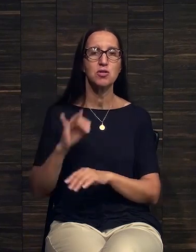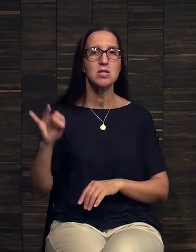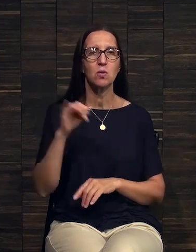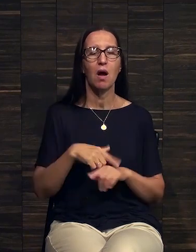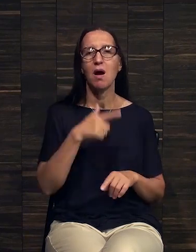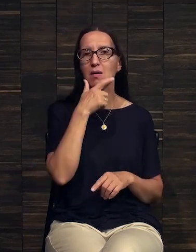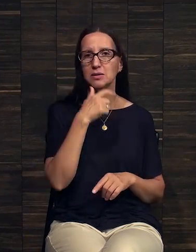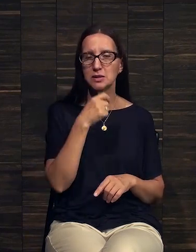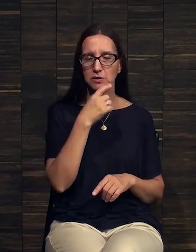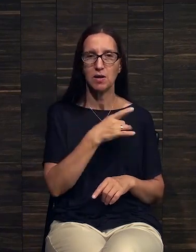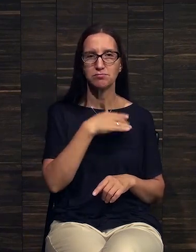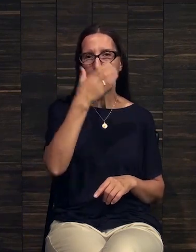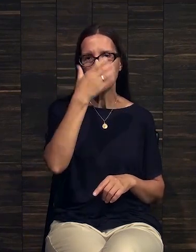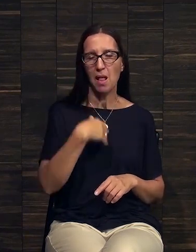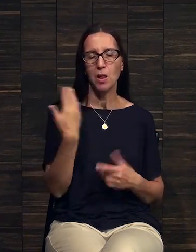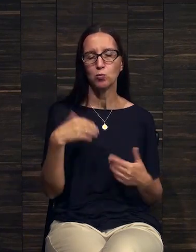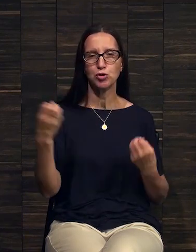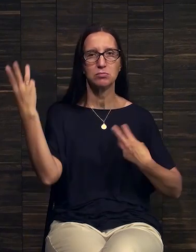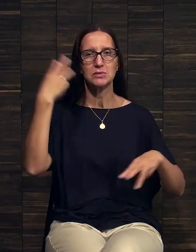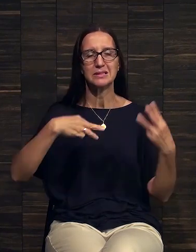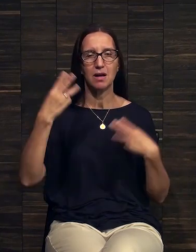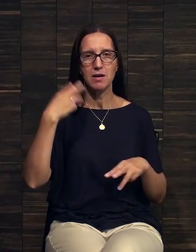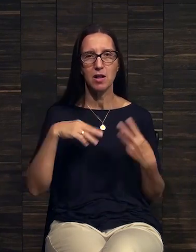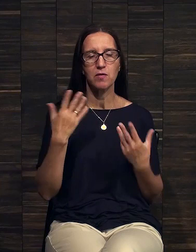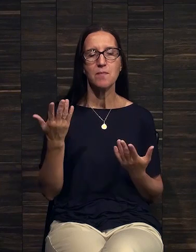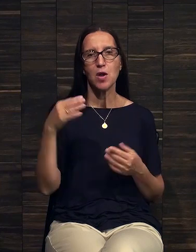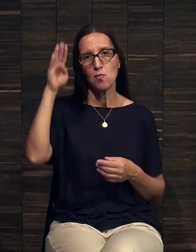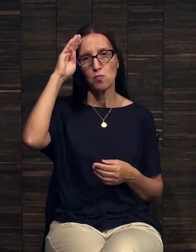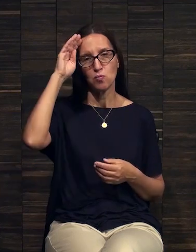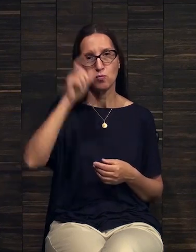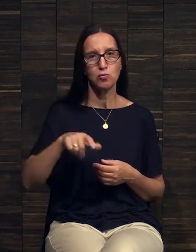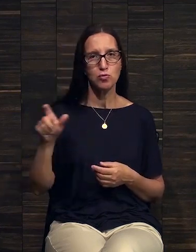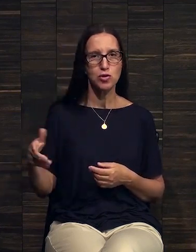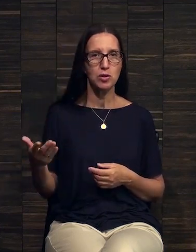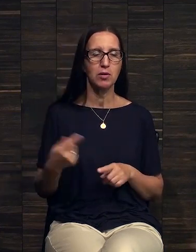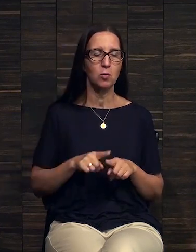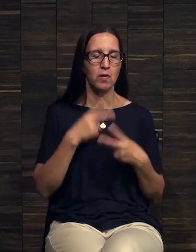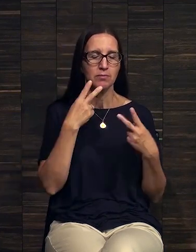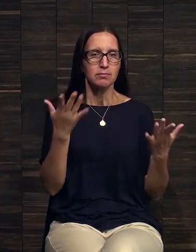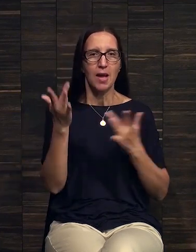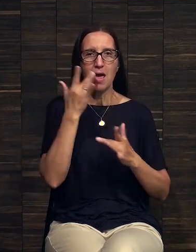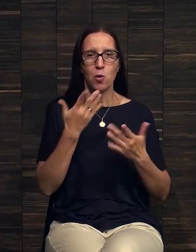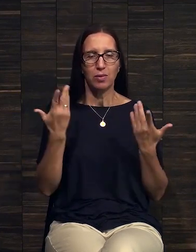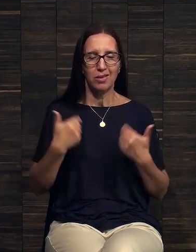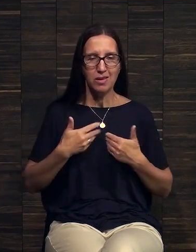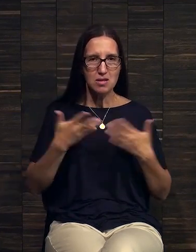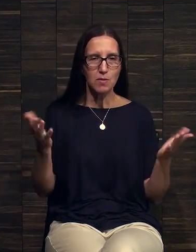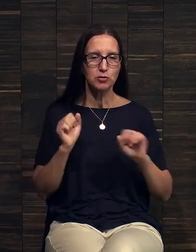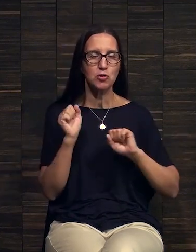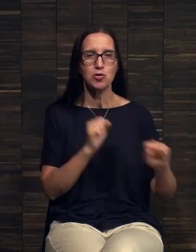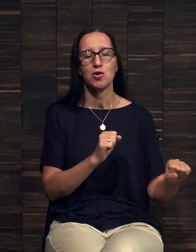is a classical story on and like nice-looking men, tanned men,